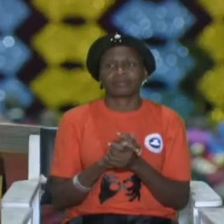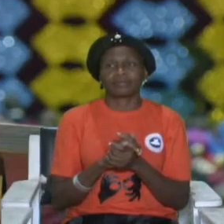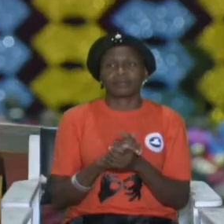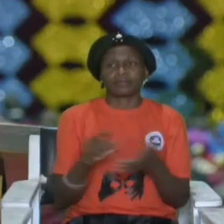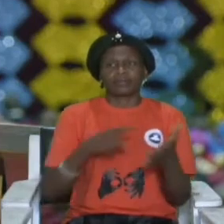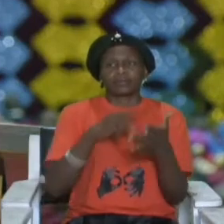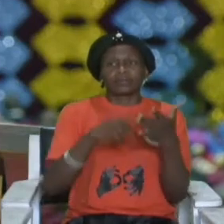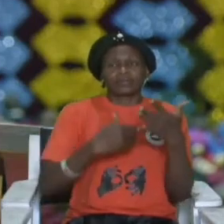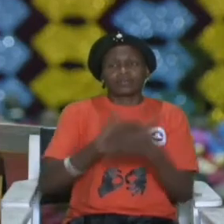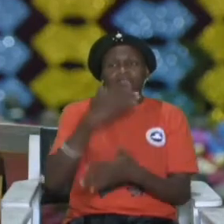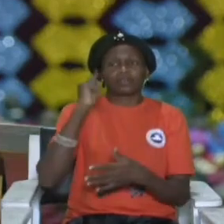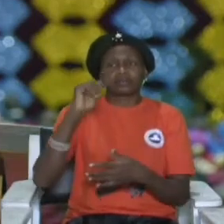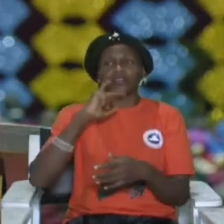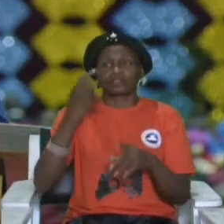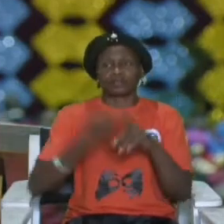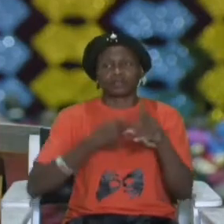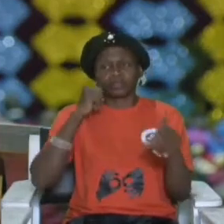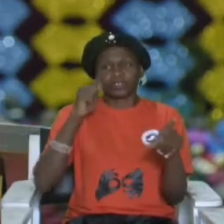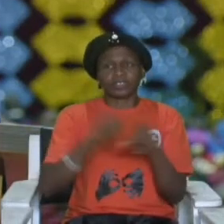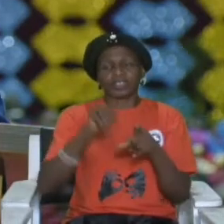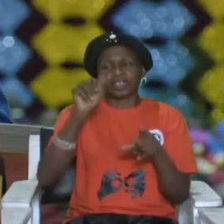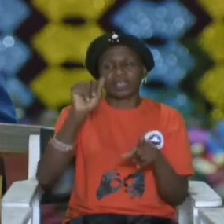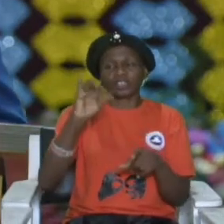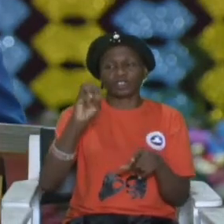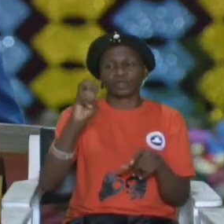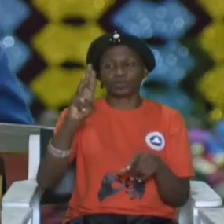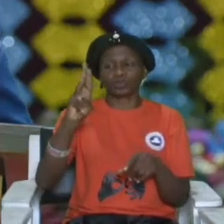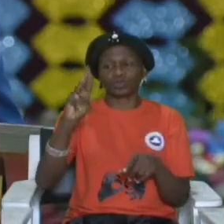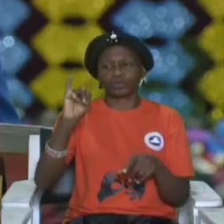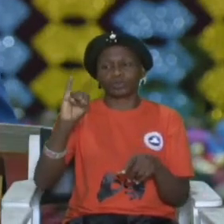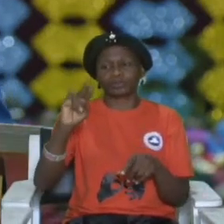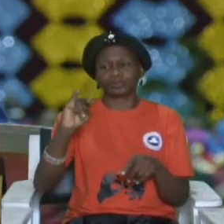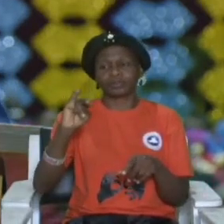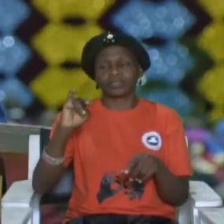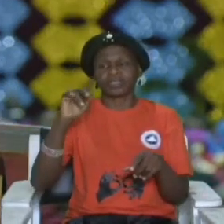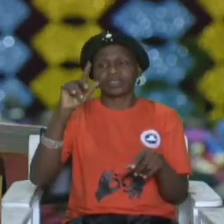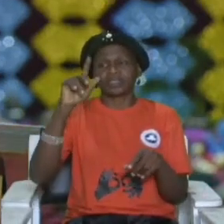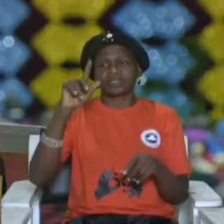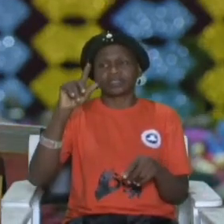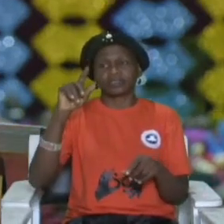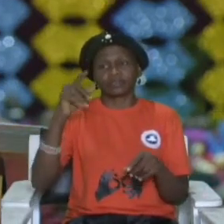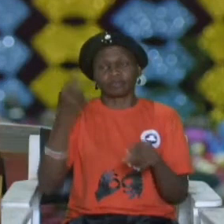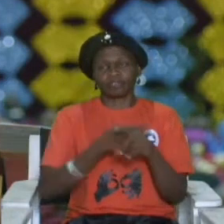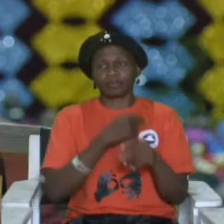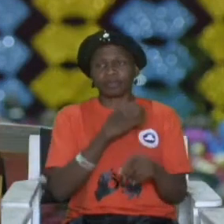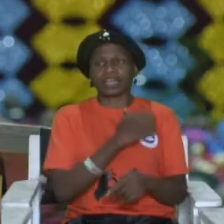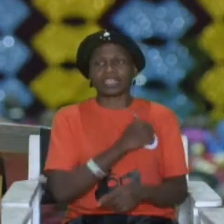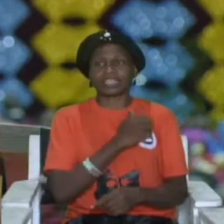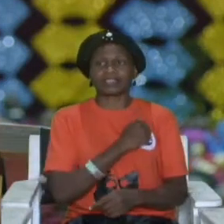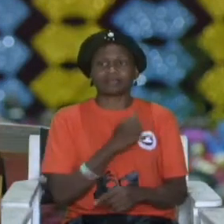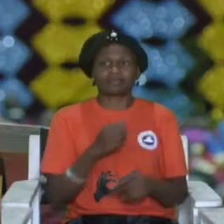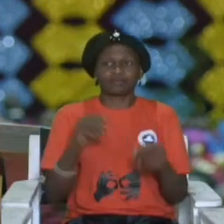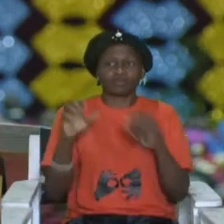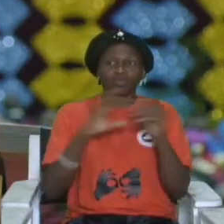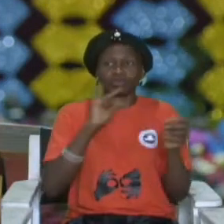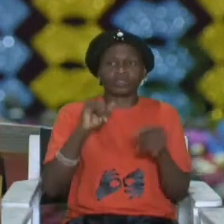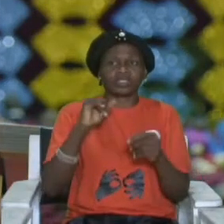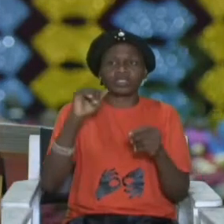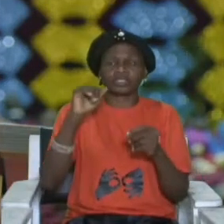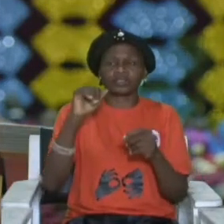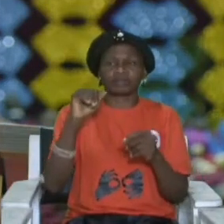This next testimony is from Sister Ayowumi Temitope William from Canada. During the